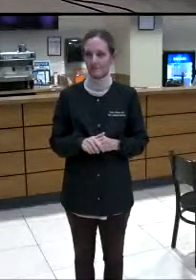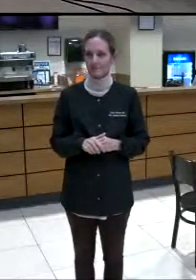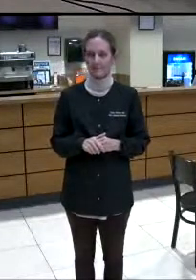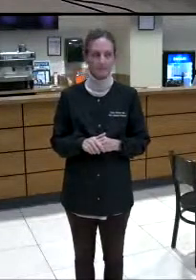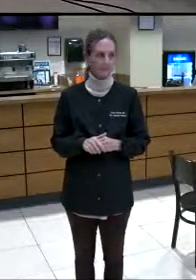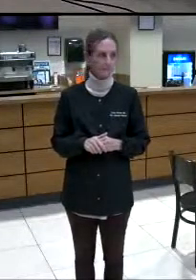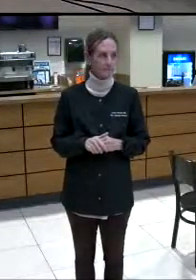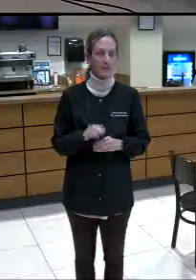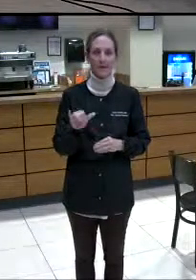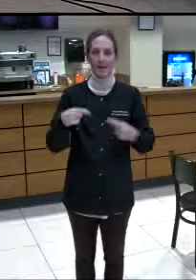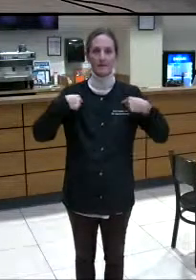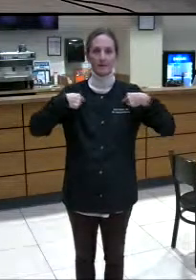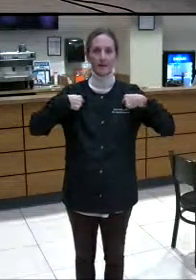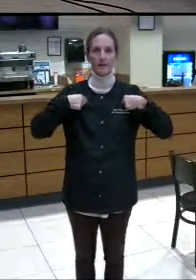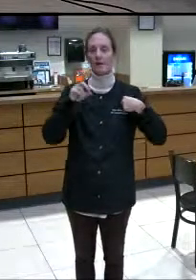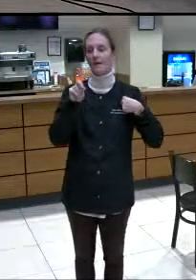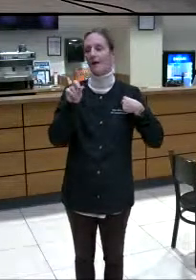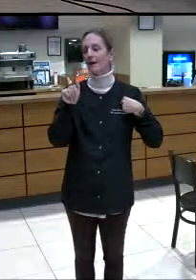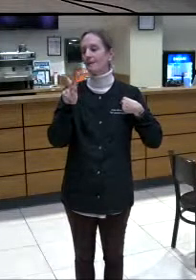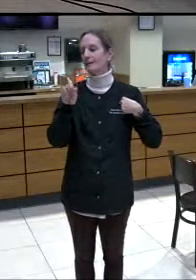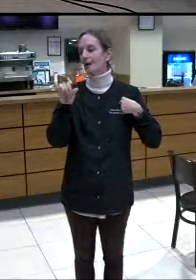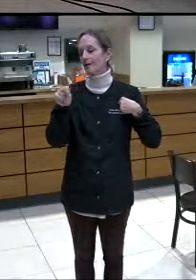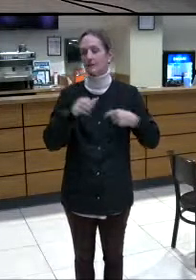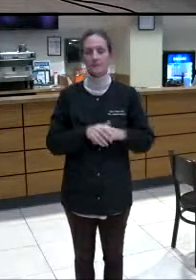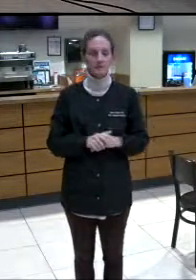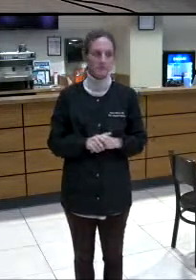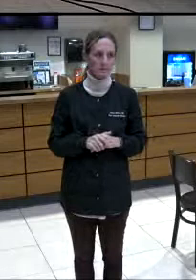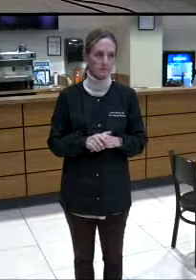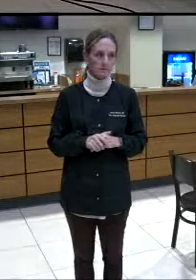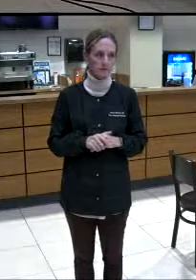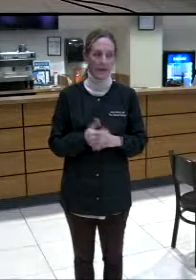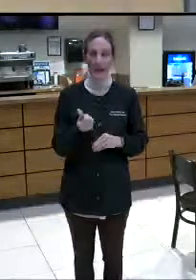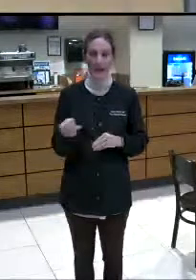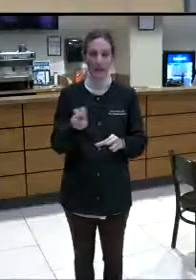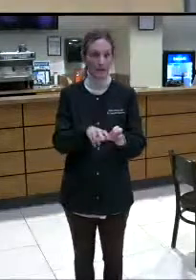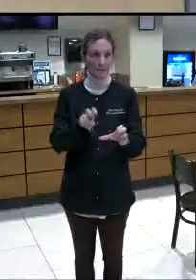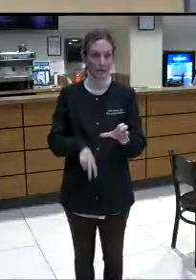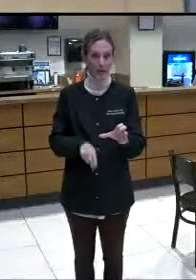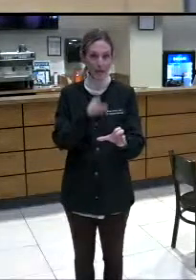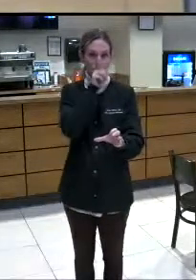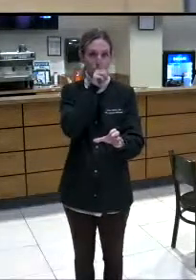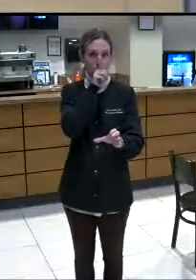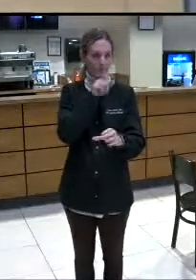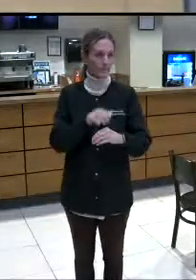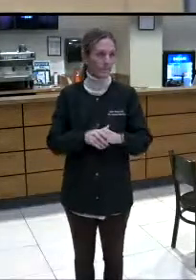That's me. Okay, and were there any that abstain?